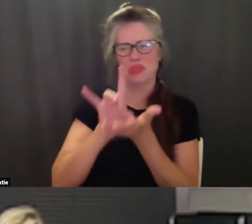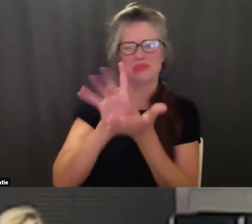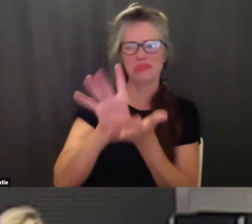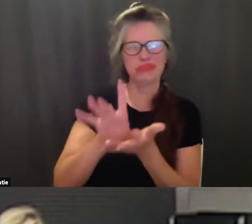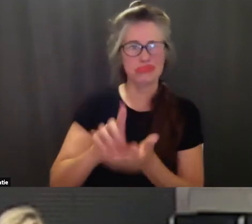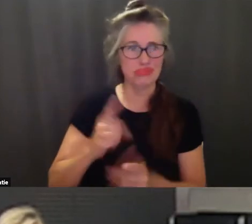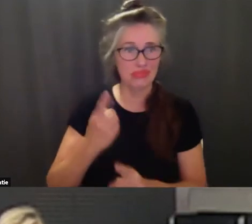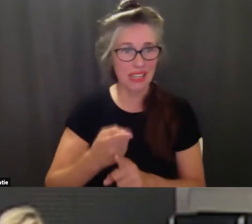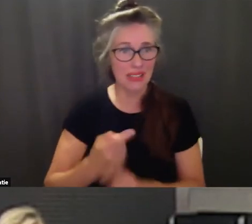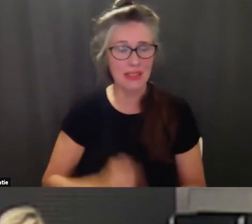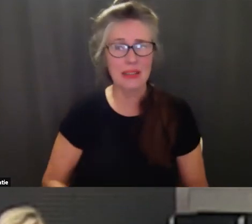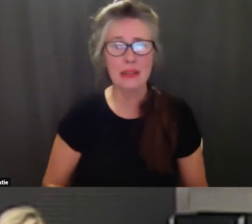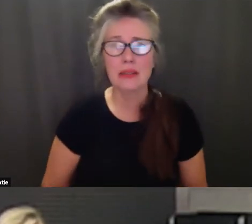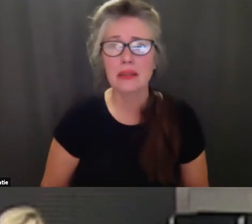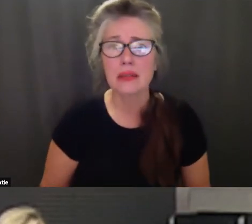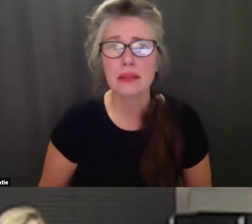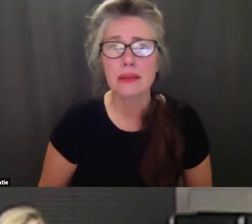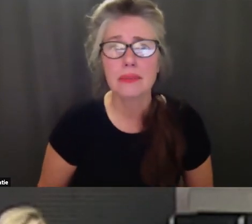Right.